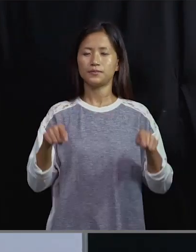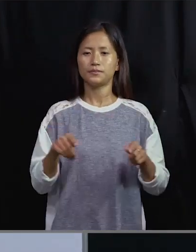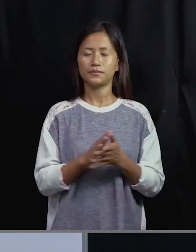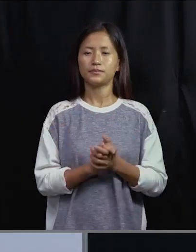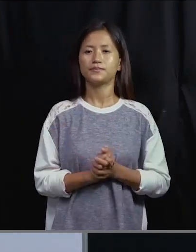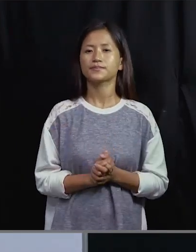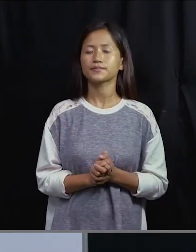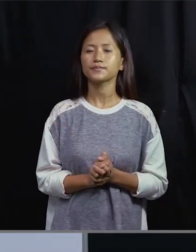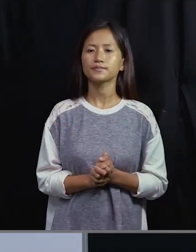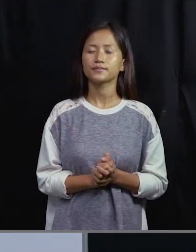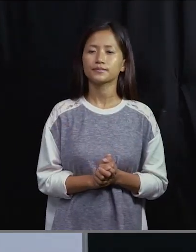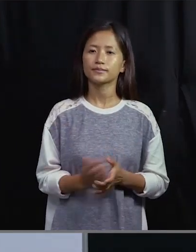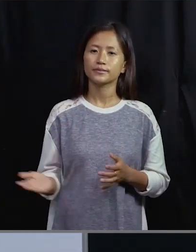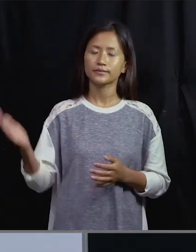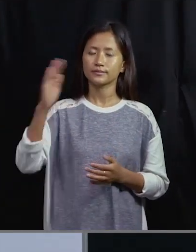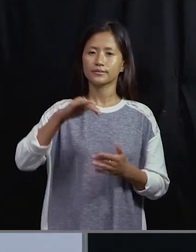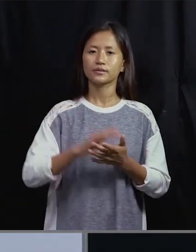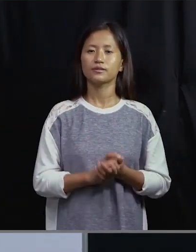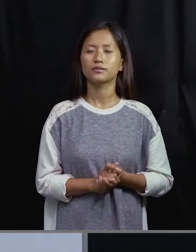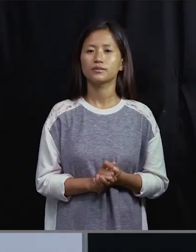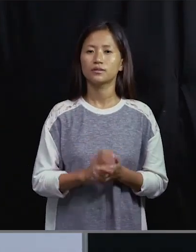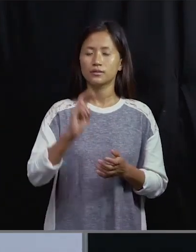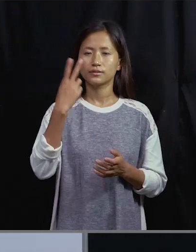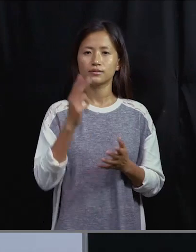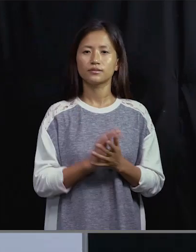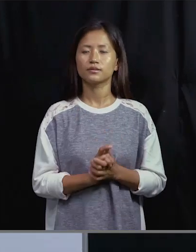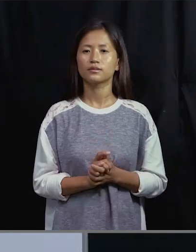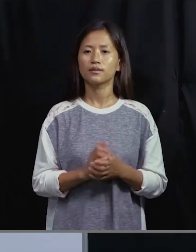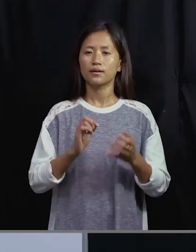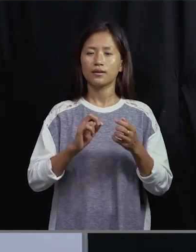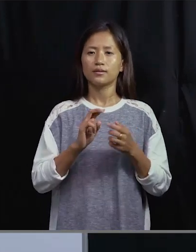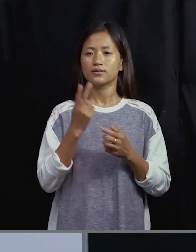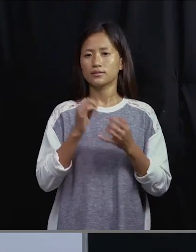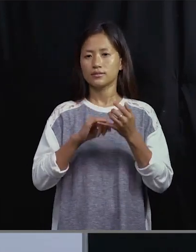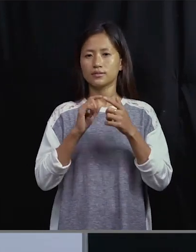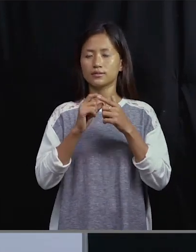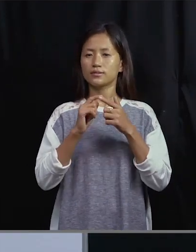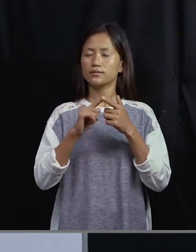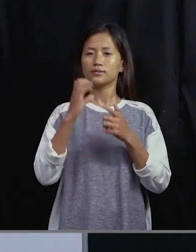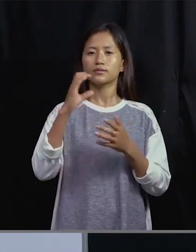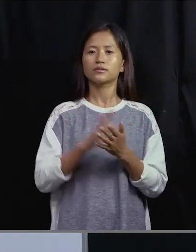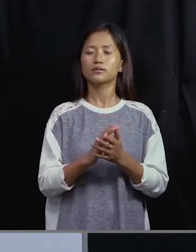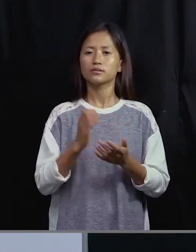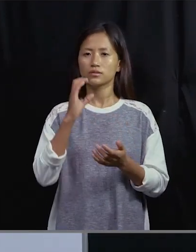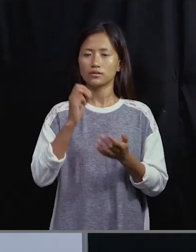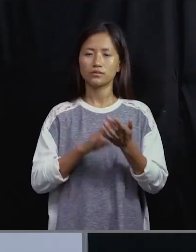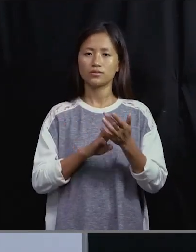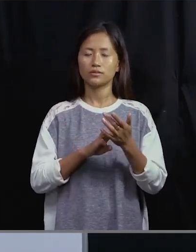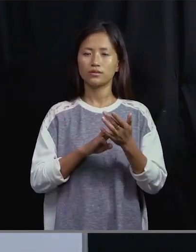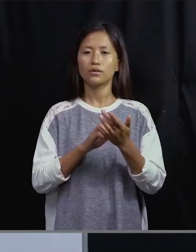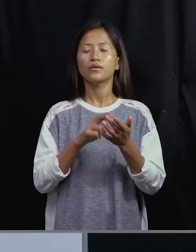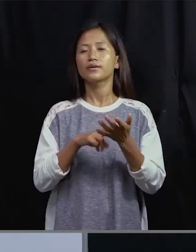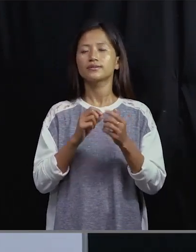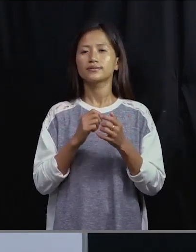industry. Now coming to the secondary industry. Coming to the second one is constructive industry. Now, what